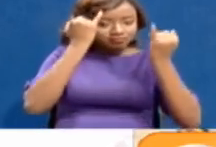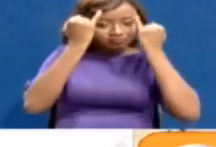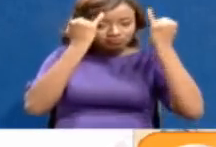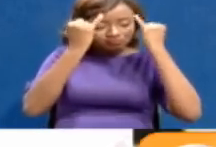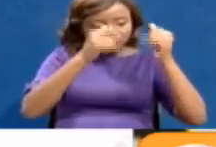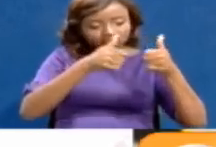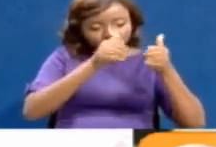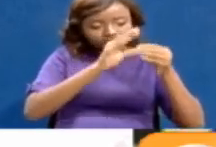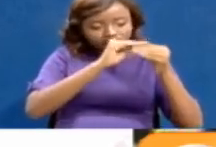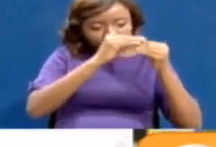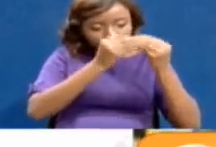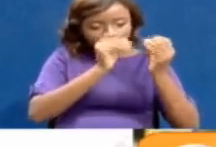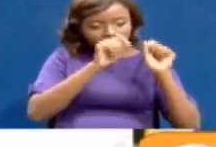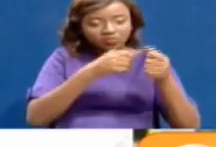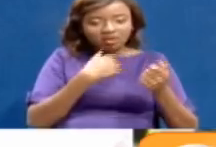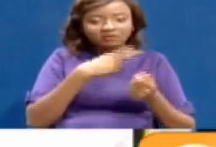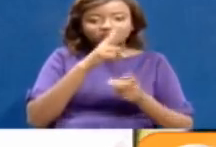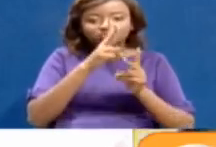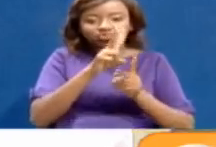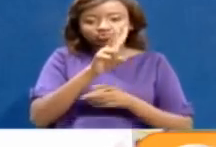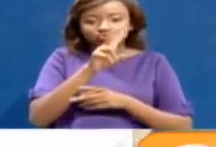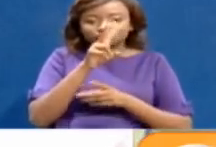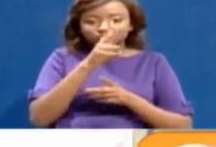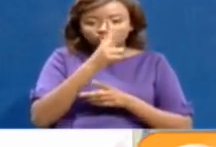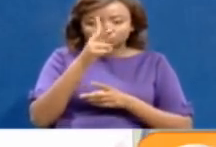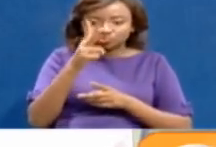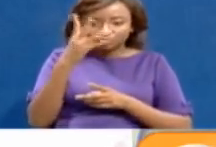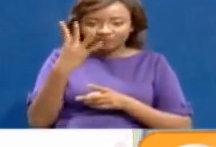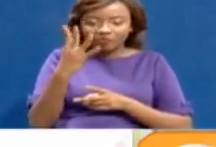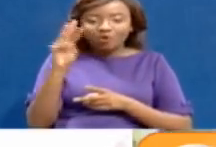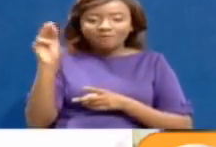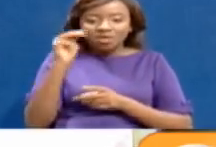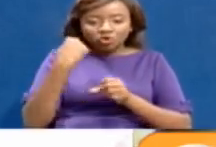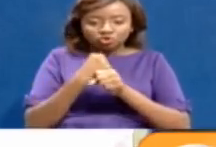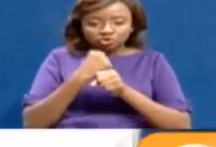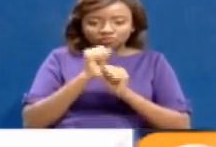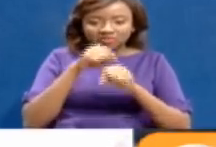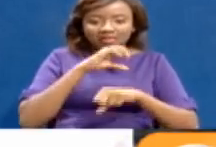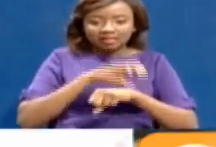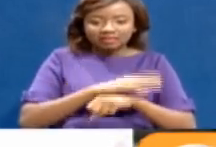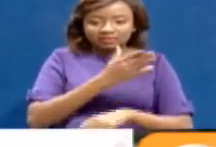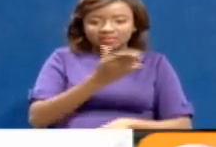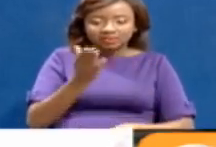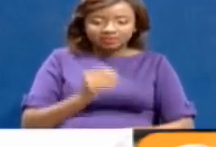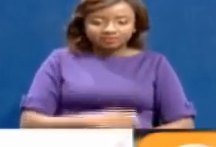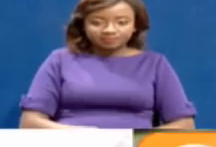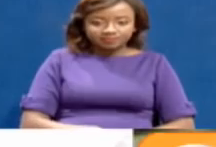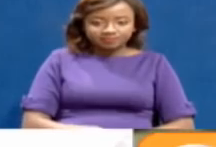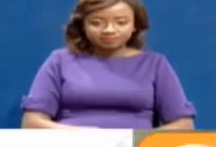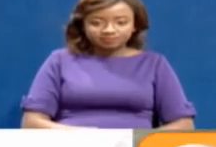the creation of a possible 2 to 4 million jobs in the next 3 to 5 years.